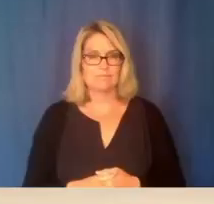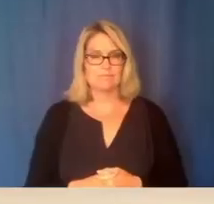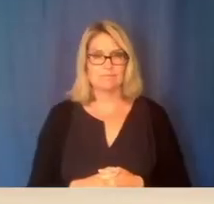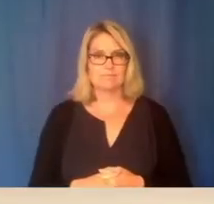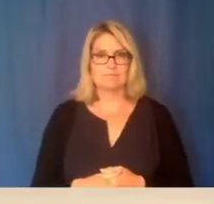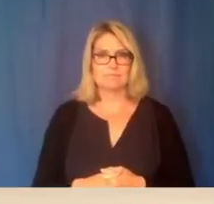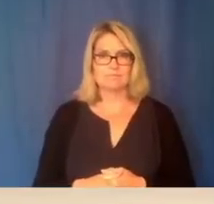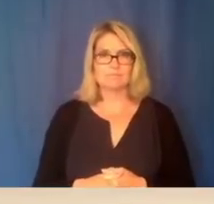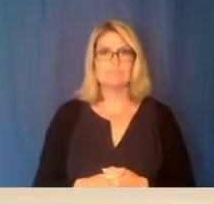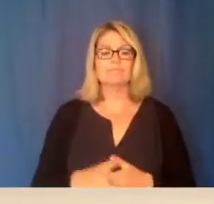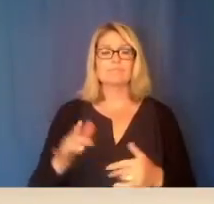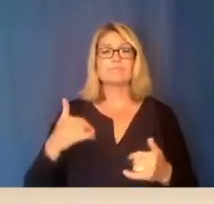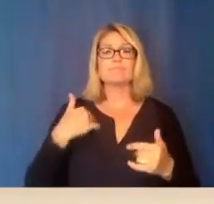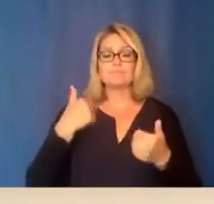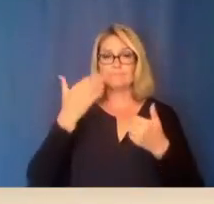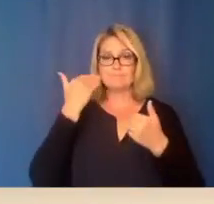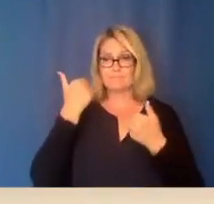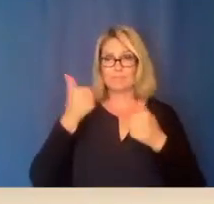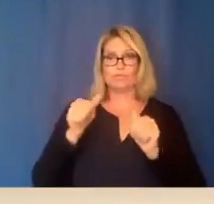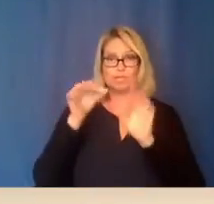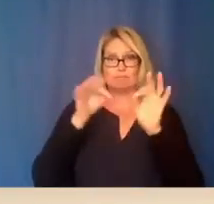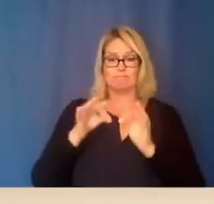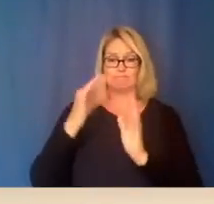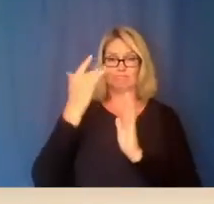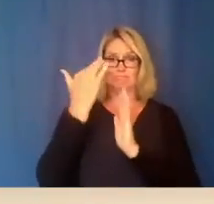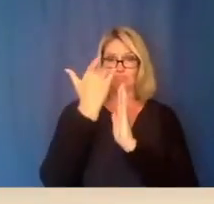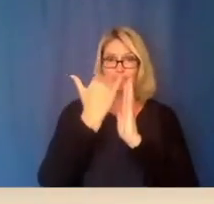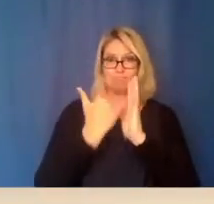in the notes that